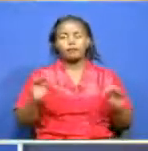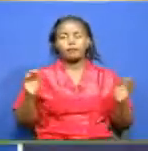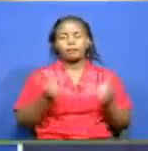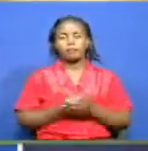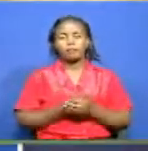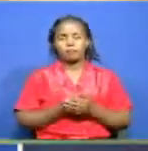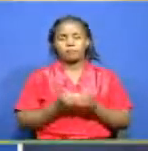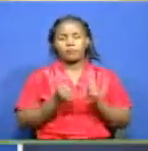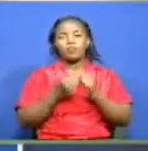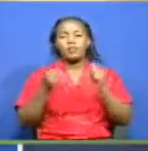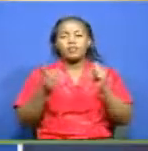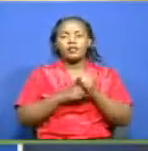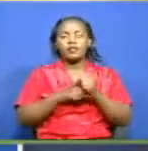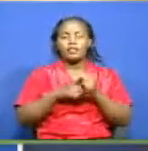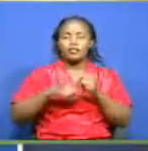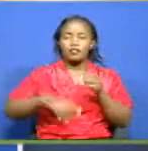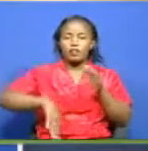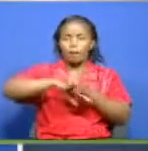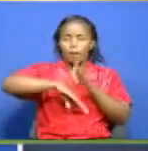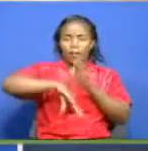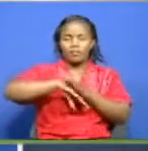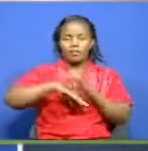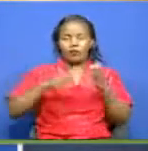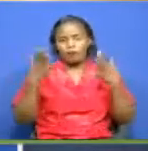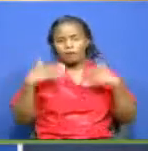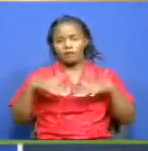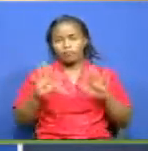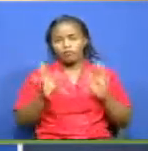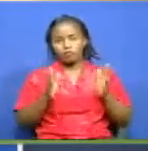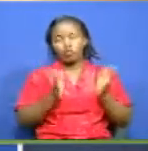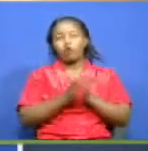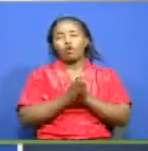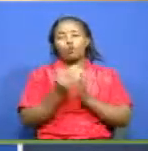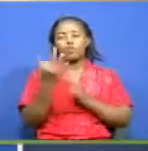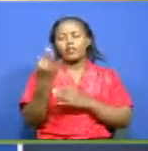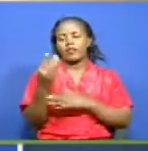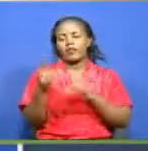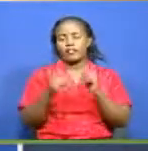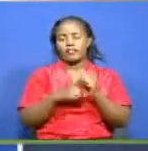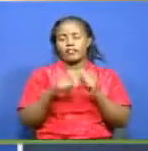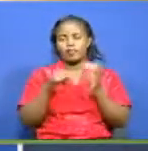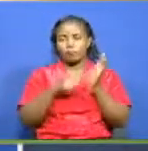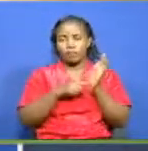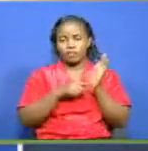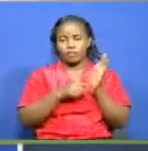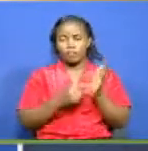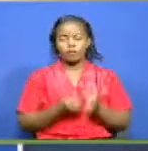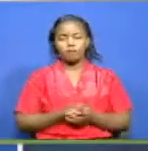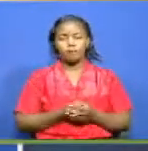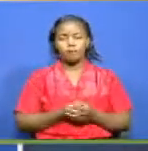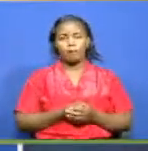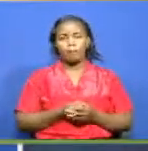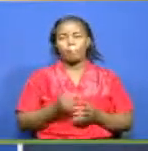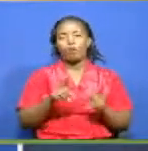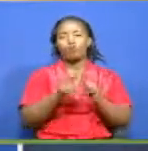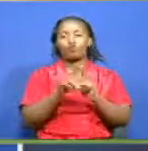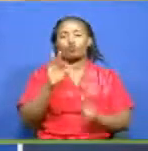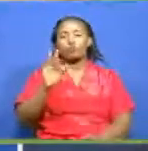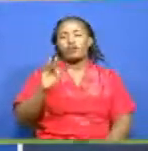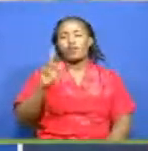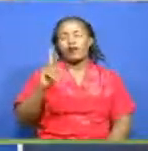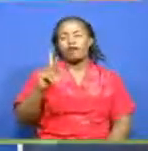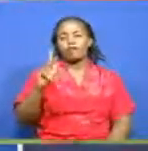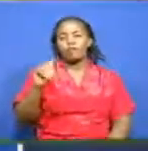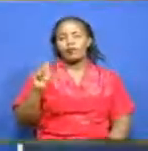had already been played, with Tusker topping the 18-team table with 36 points. Elsewhere, FKF Premier League side